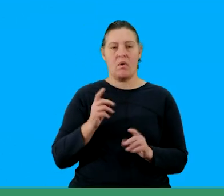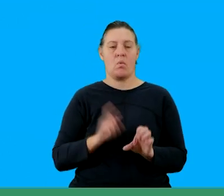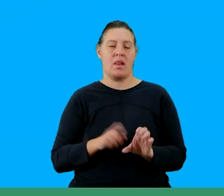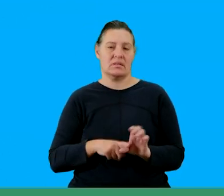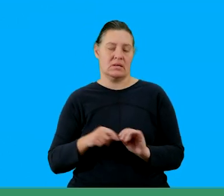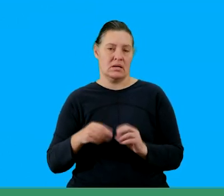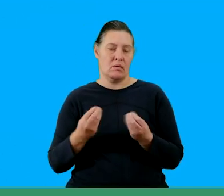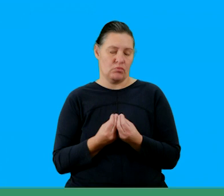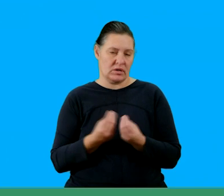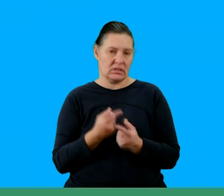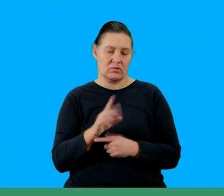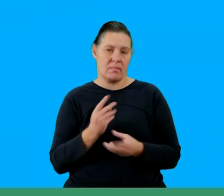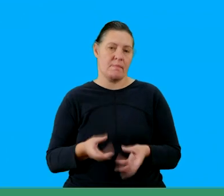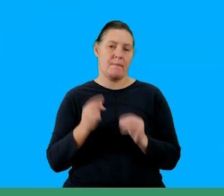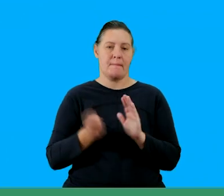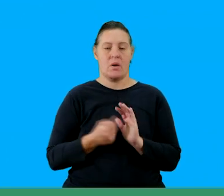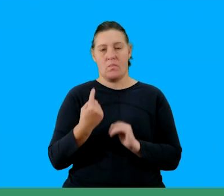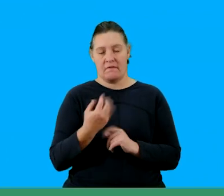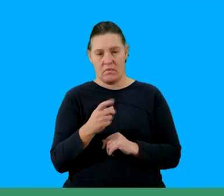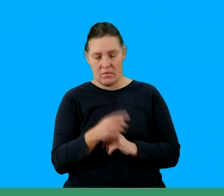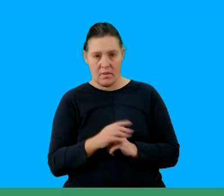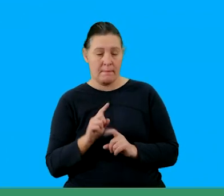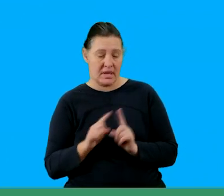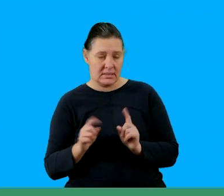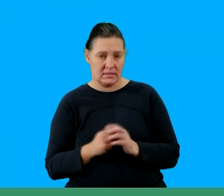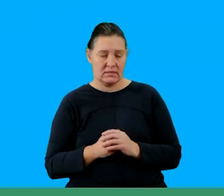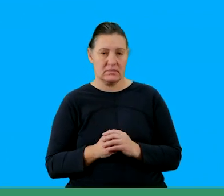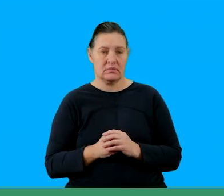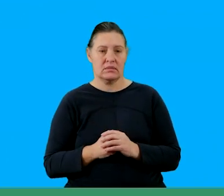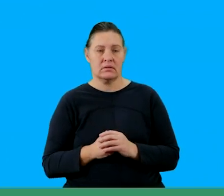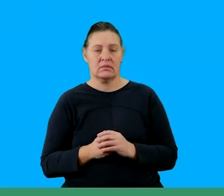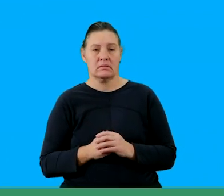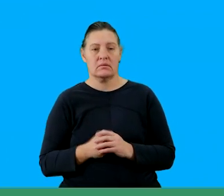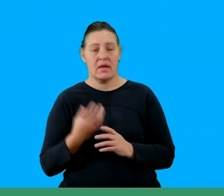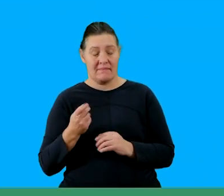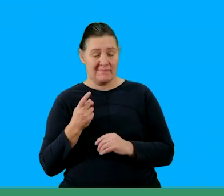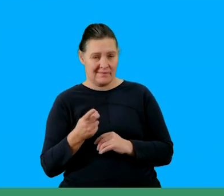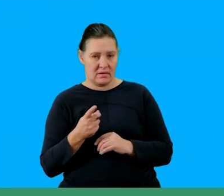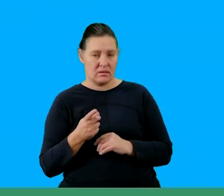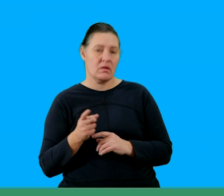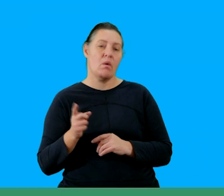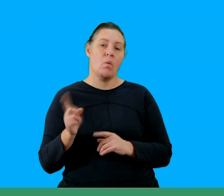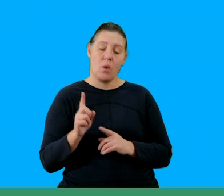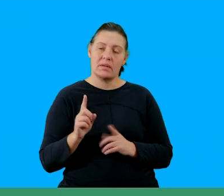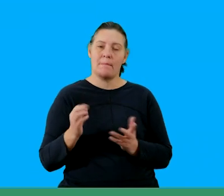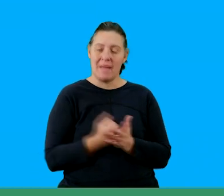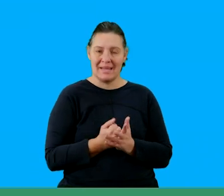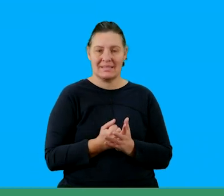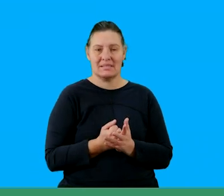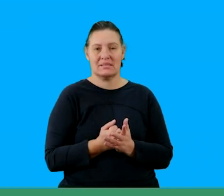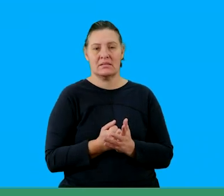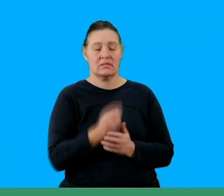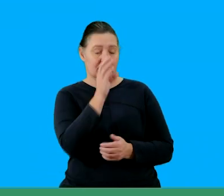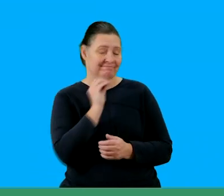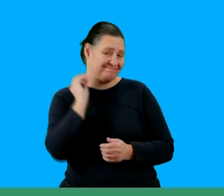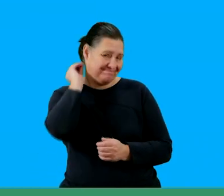Now that is how you motivate, and you get 1 mark for that. However, there's this, which is what you should take